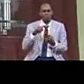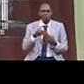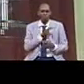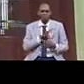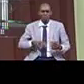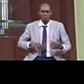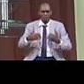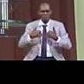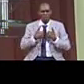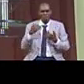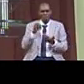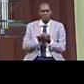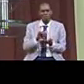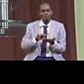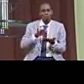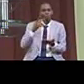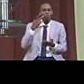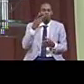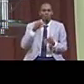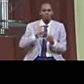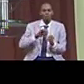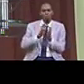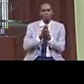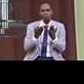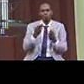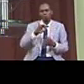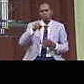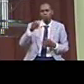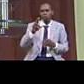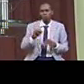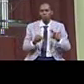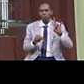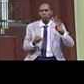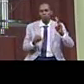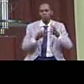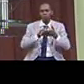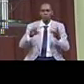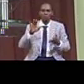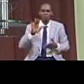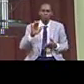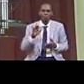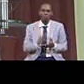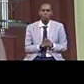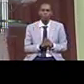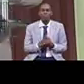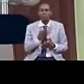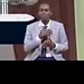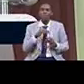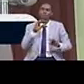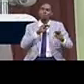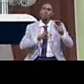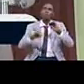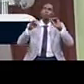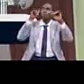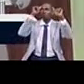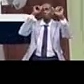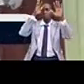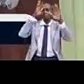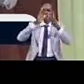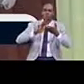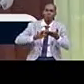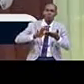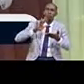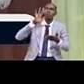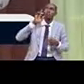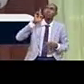17, John chapter 17, verse 5. And now, O Father, glorify thou